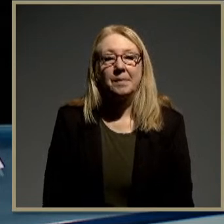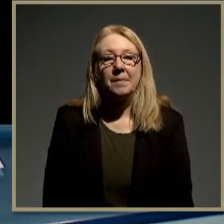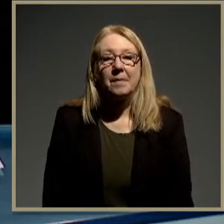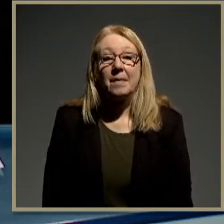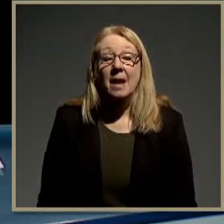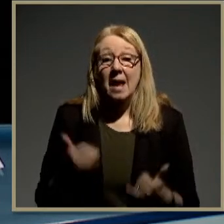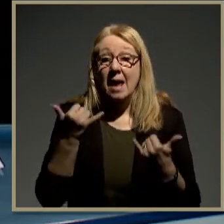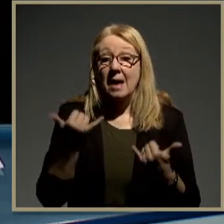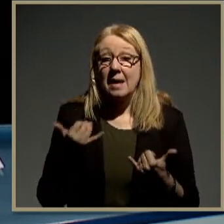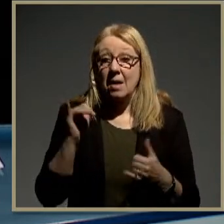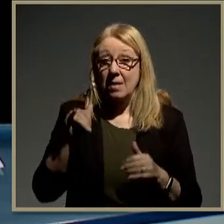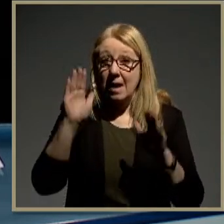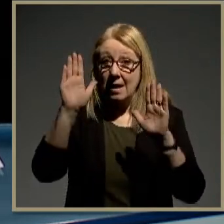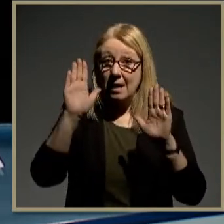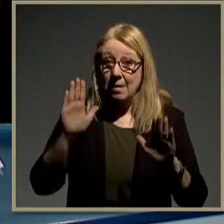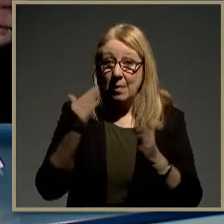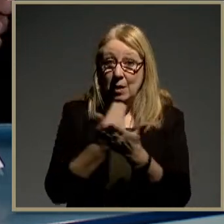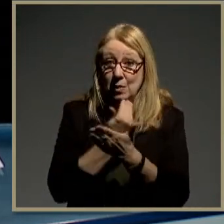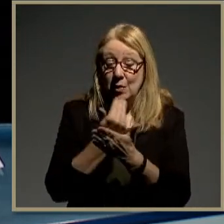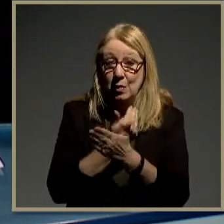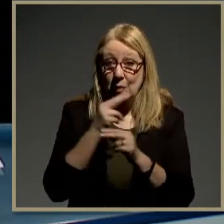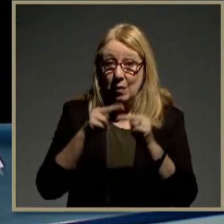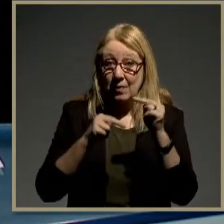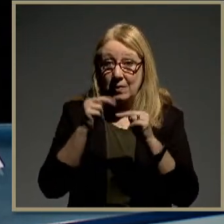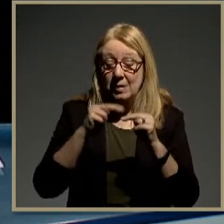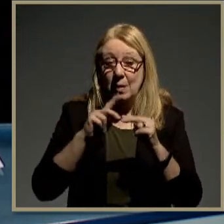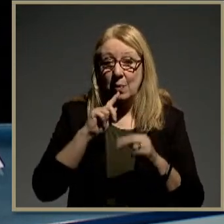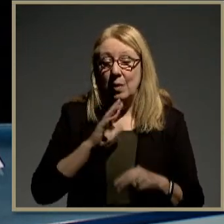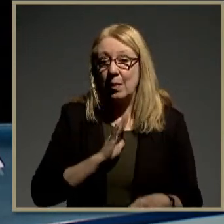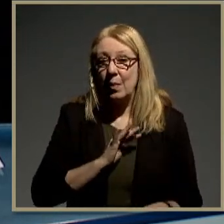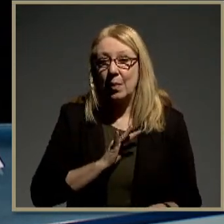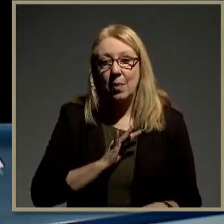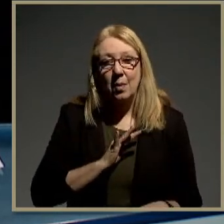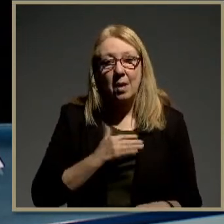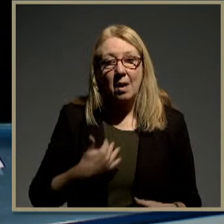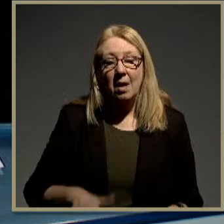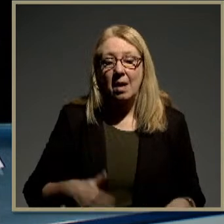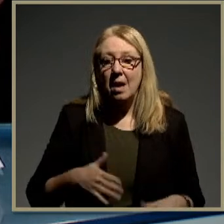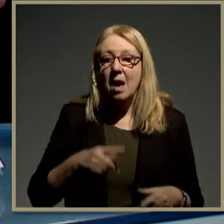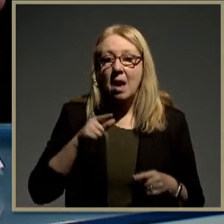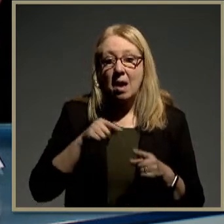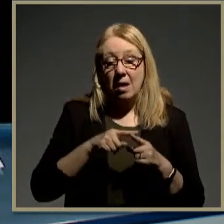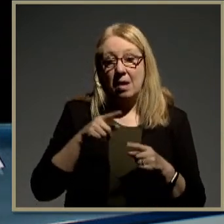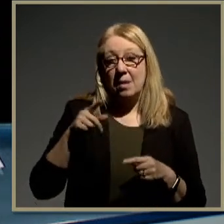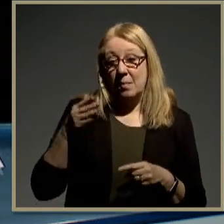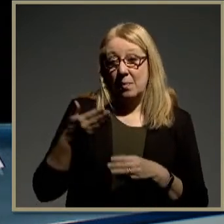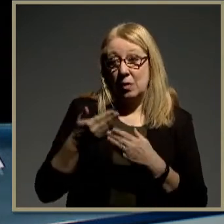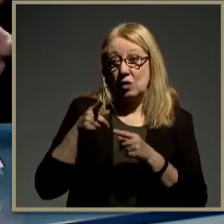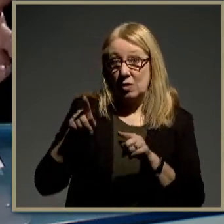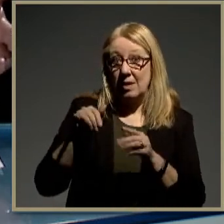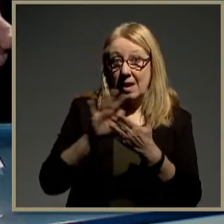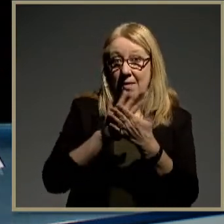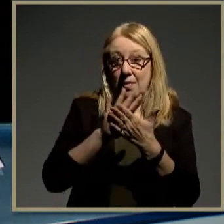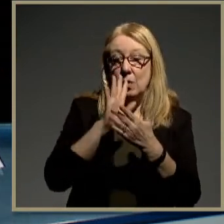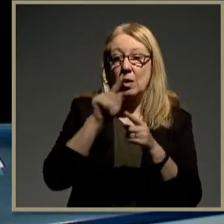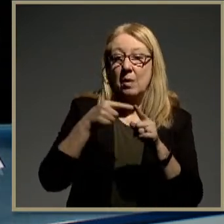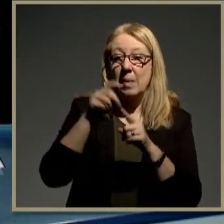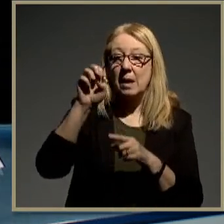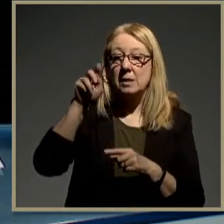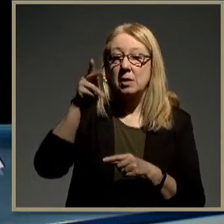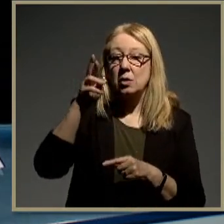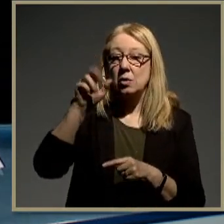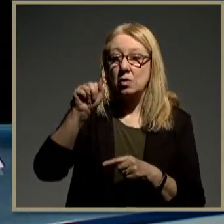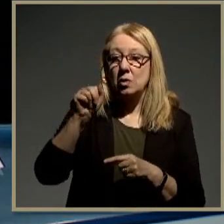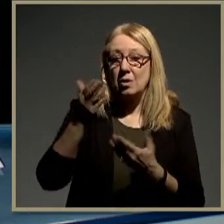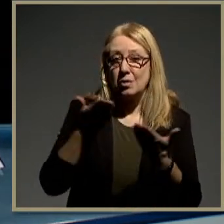Now, this amazing new facility is something else. During the video, Dr. Erling talked about how Centura has been serving